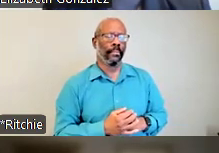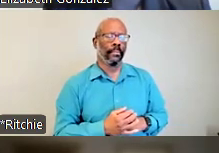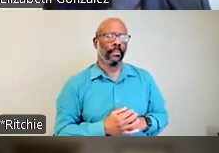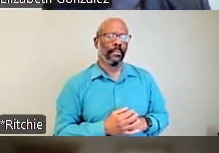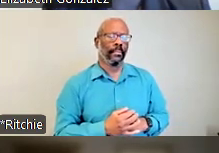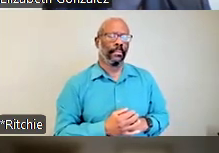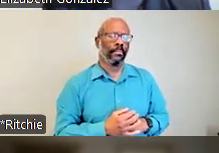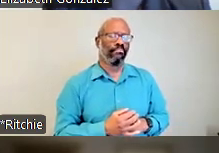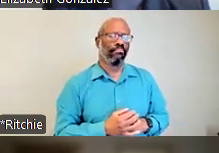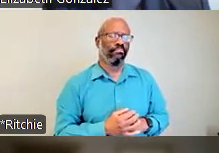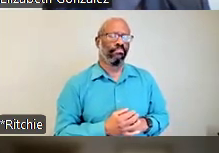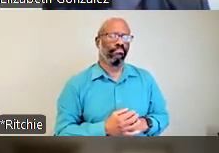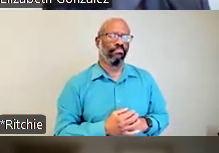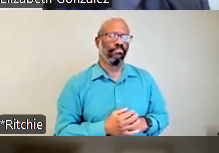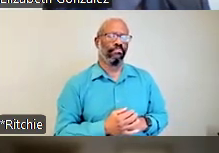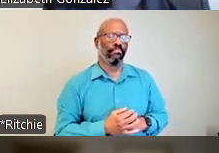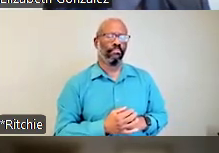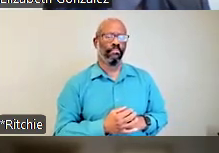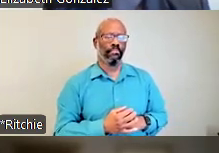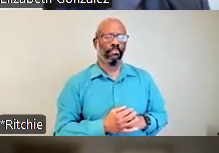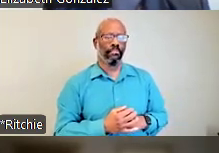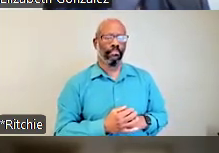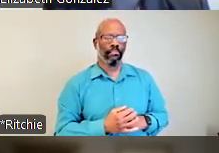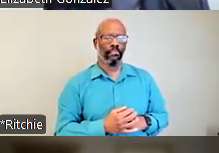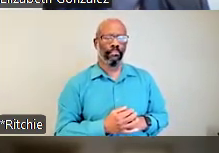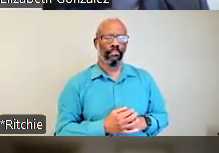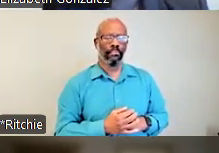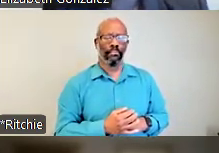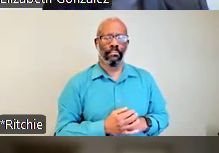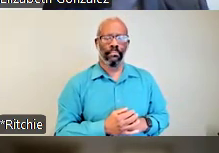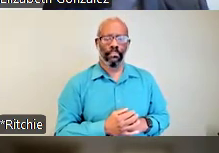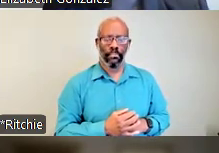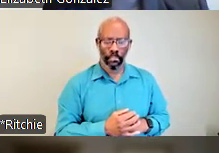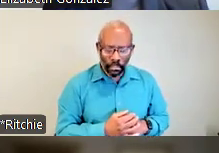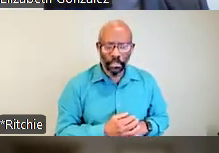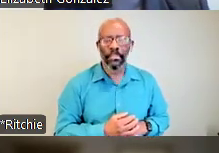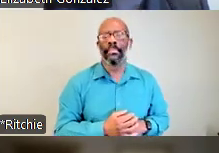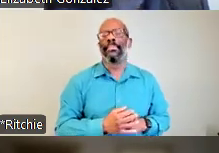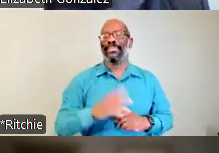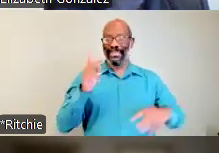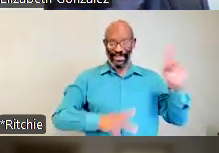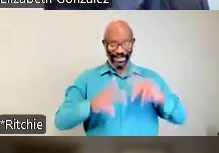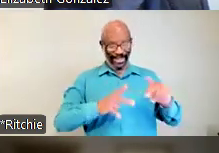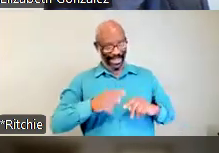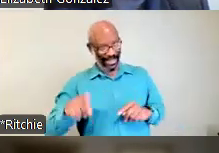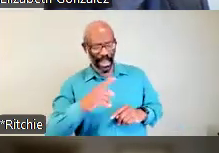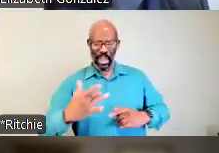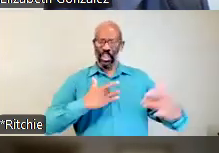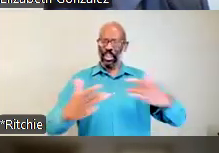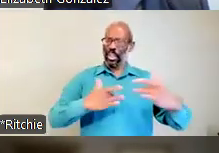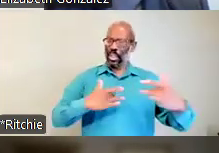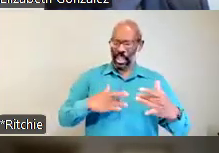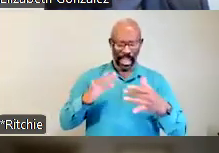And maybe folks are also worried about being able to afford to pay your mortgage and find a place to